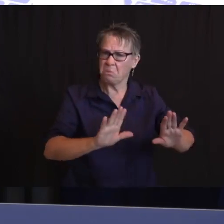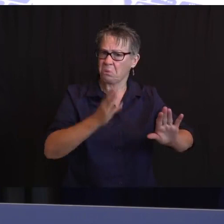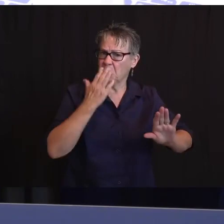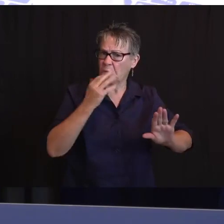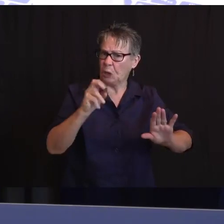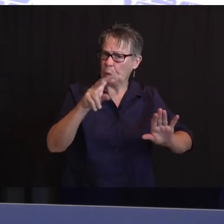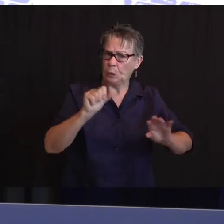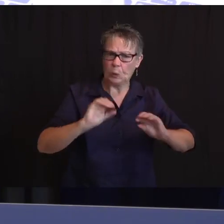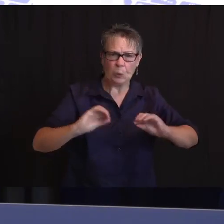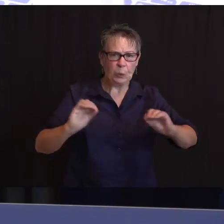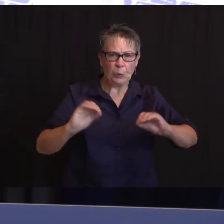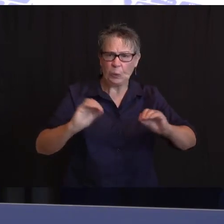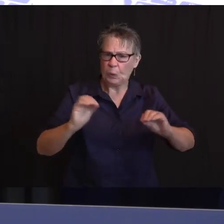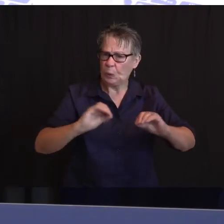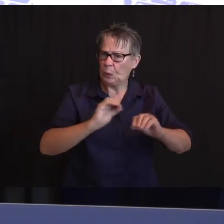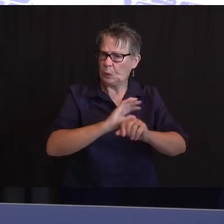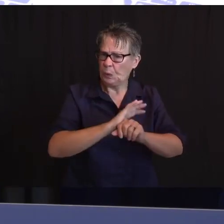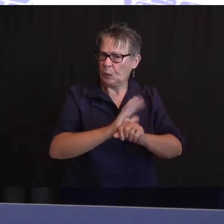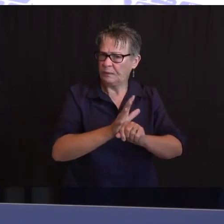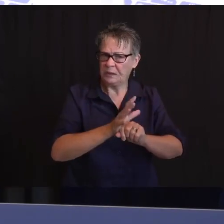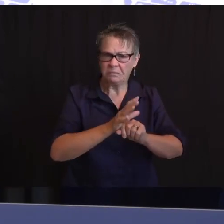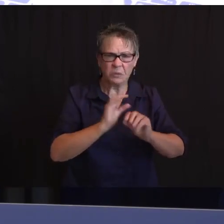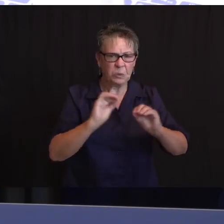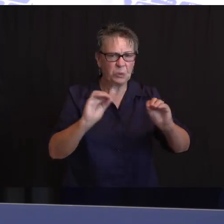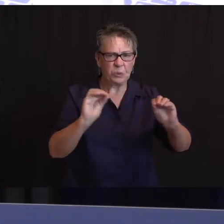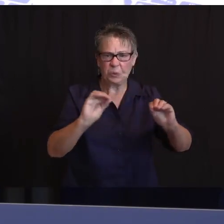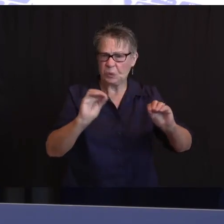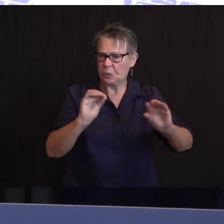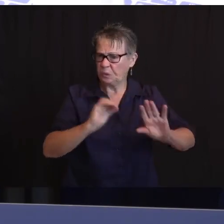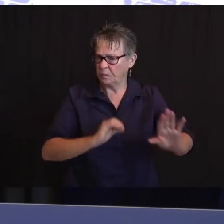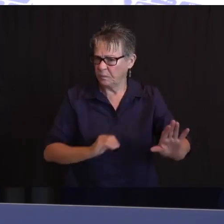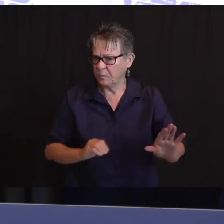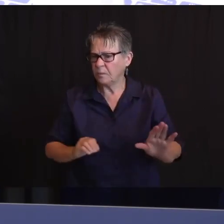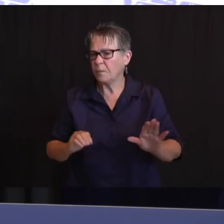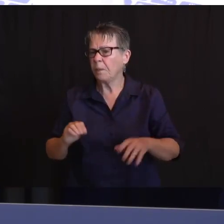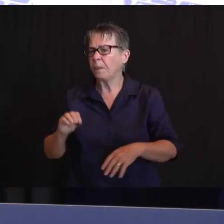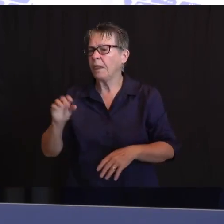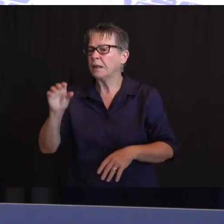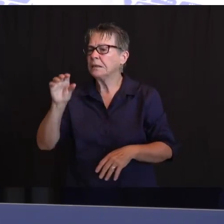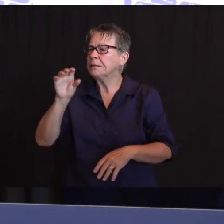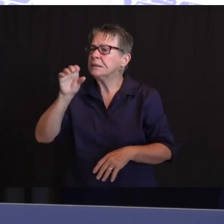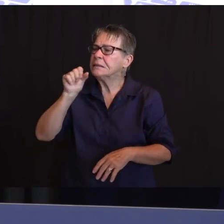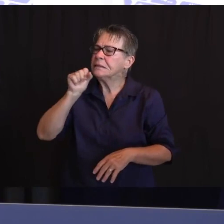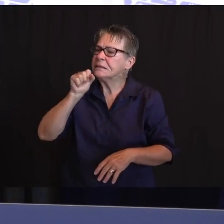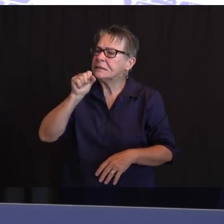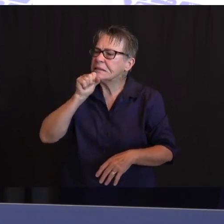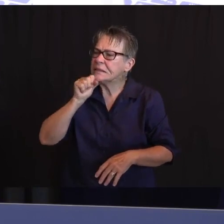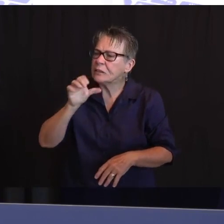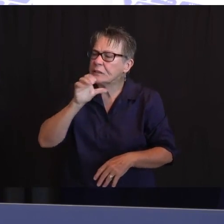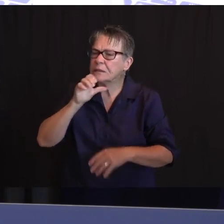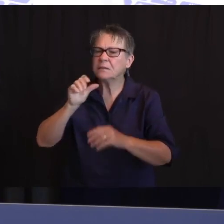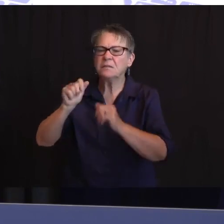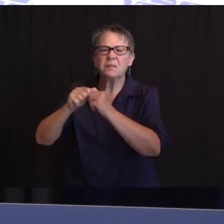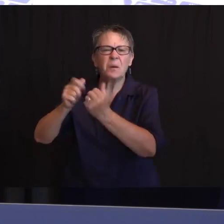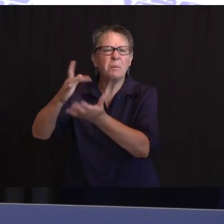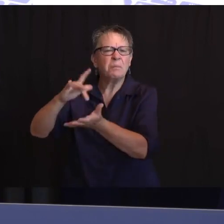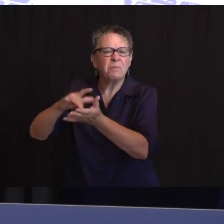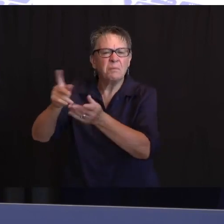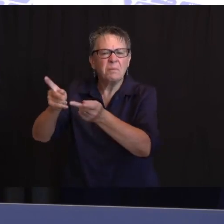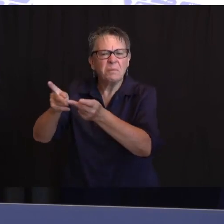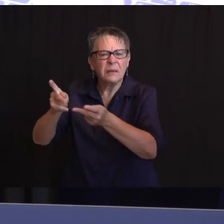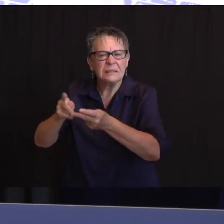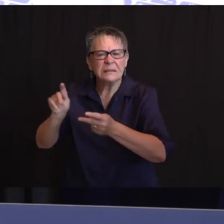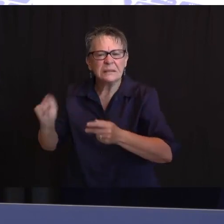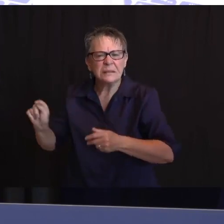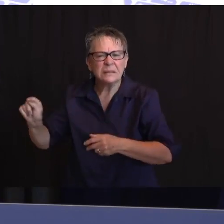and our urban centers under Optum kicked off yesterday, and we will be testing in Trenton, Camden, Atlantic City,